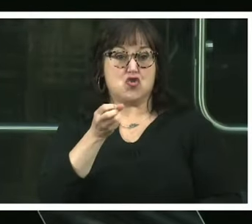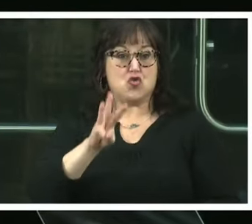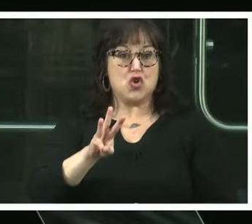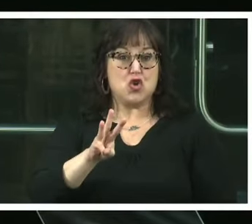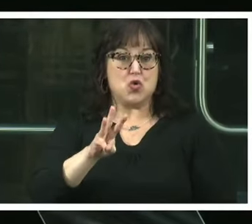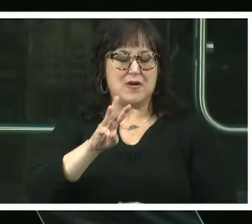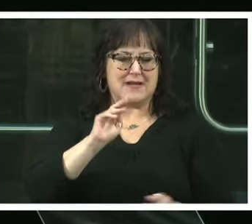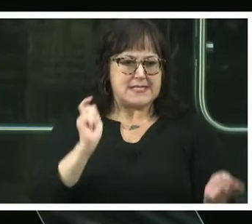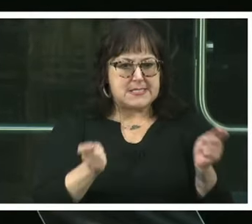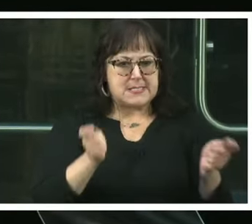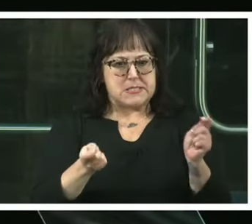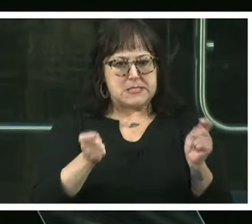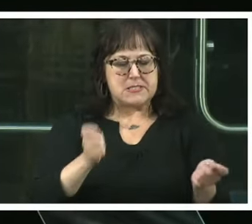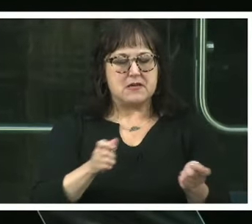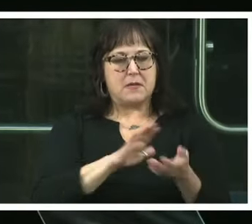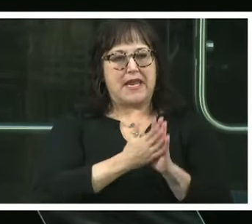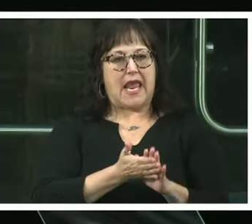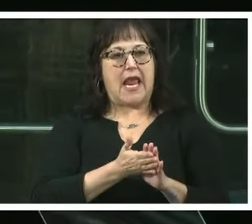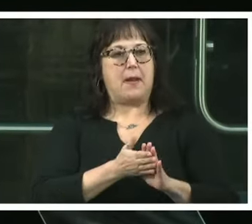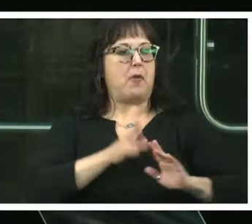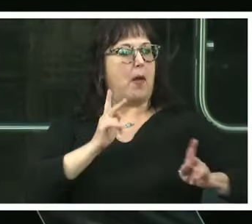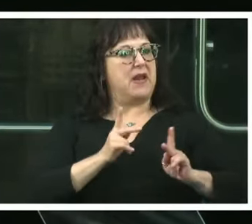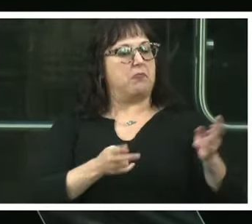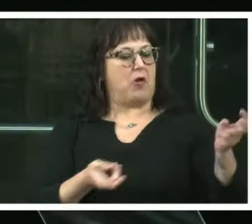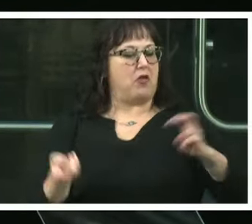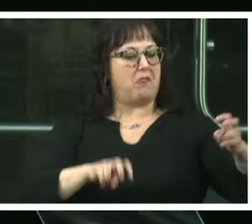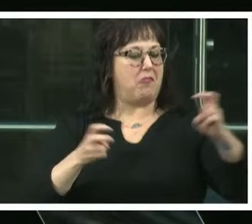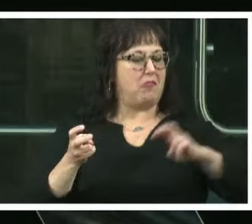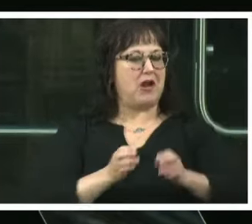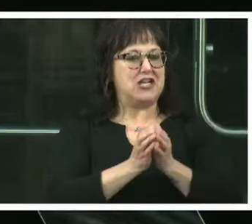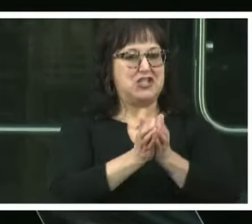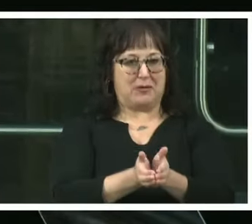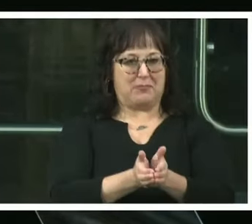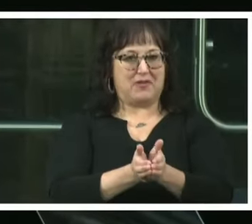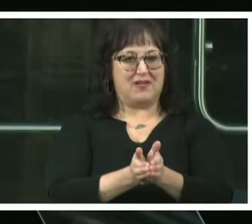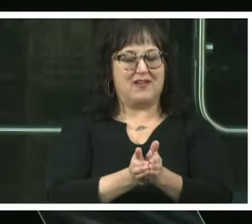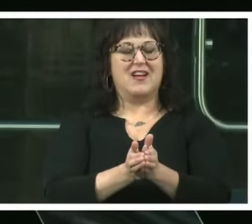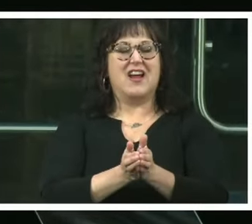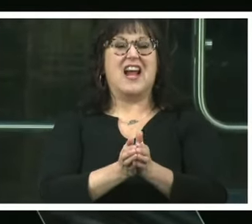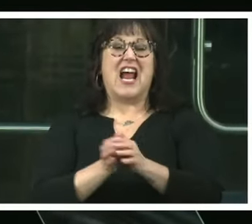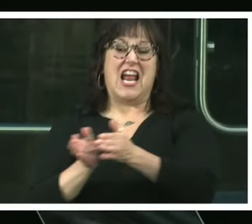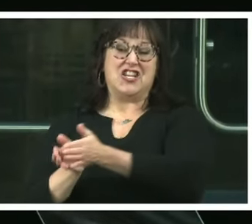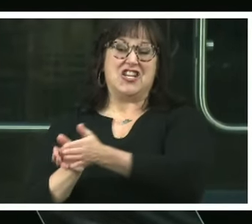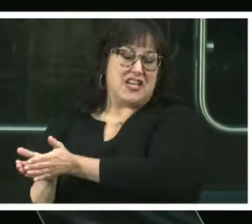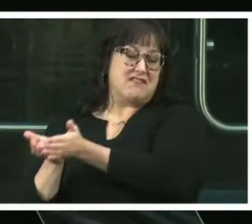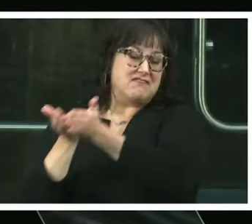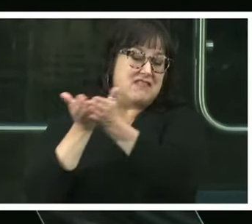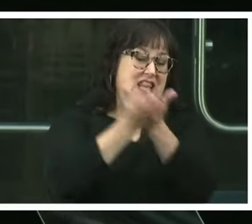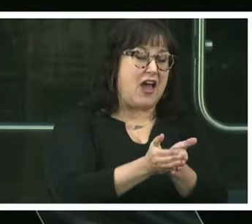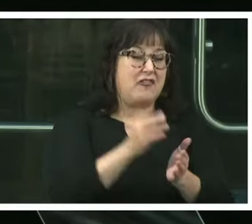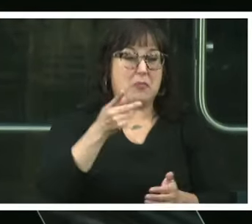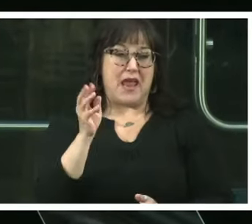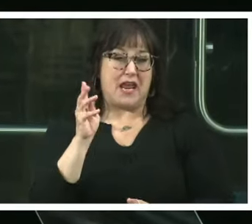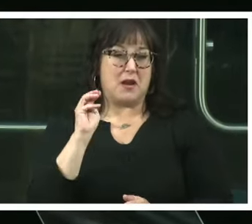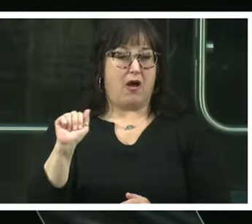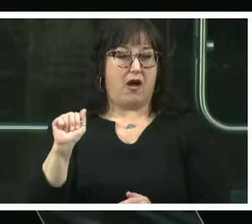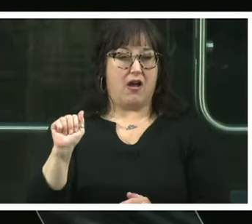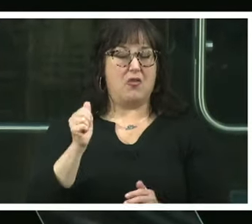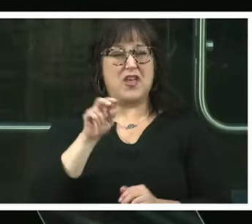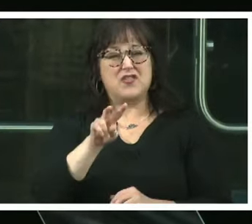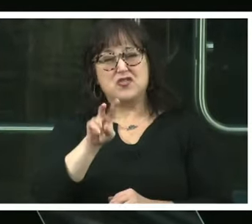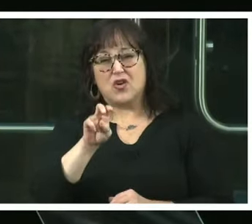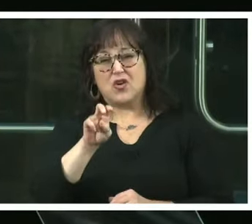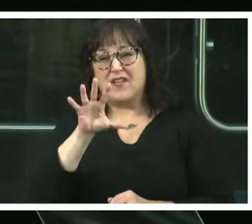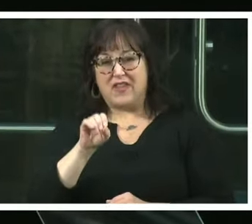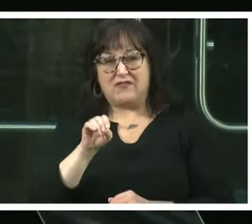ship. And in May of 1849, she left Panama with nearly 250 pioneers.